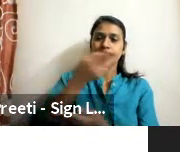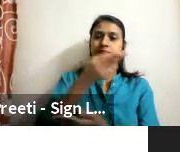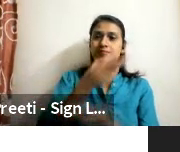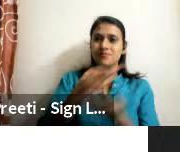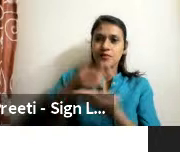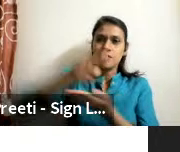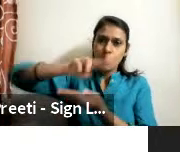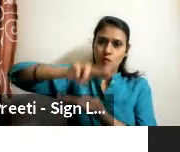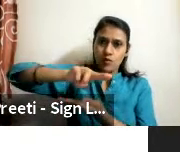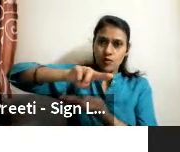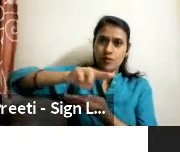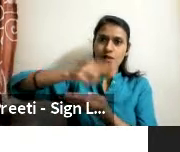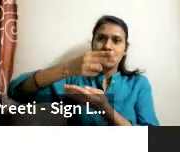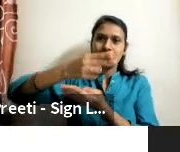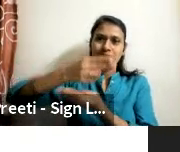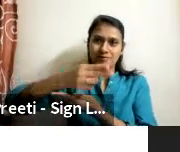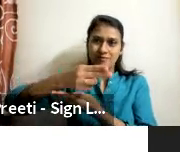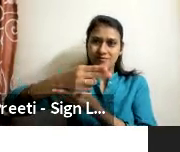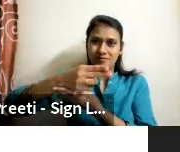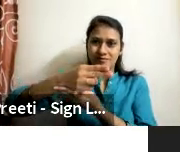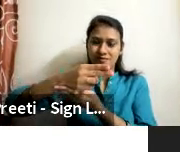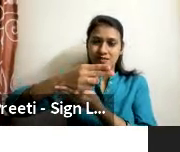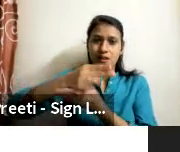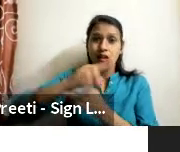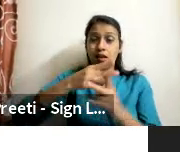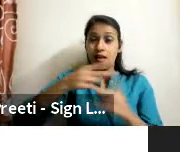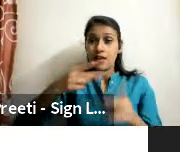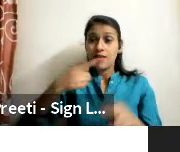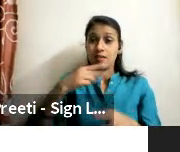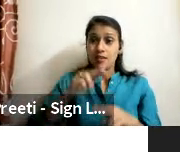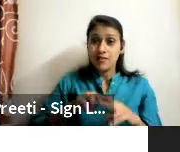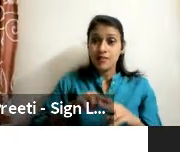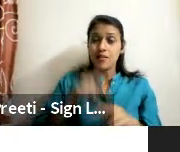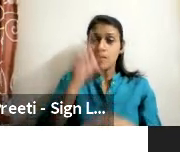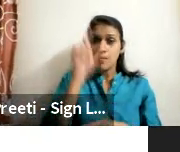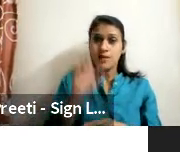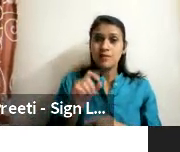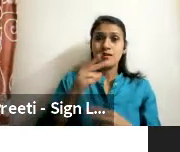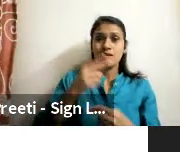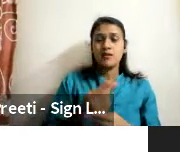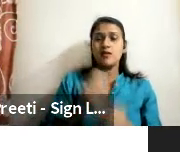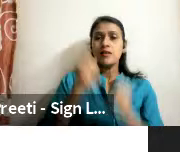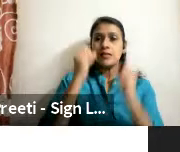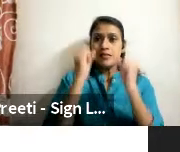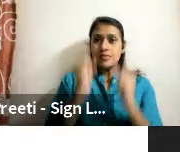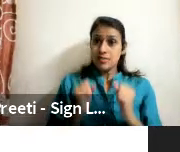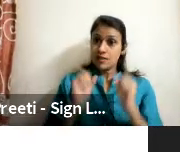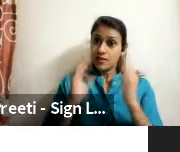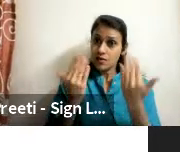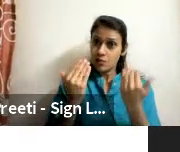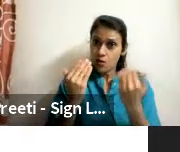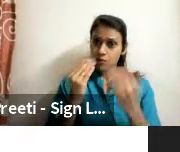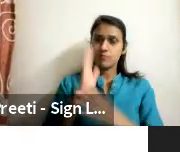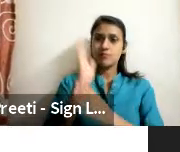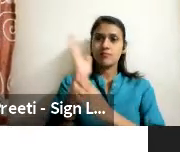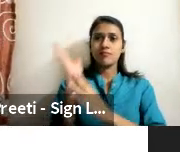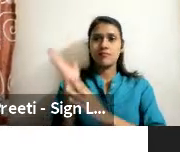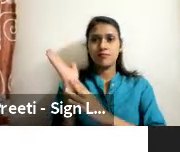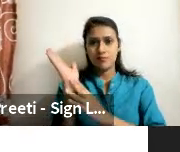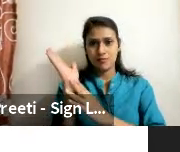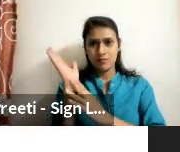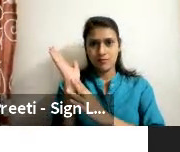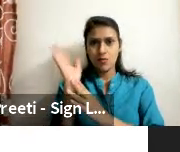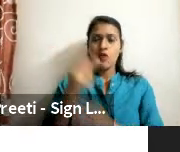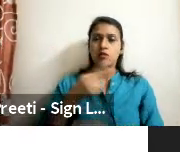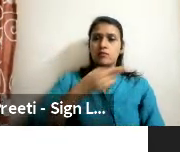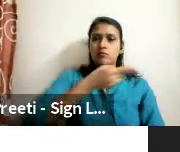you sit up. If the person can sit up, then you lie down straight for a while.